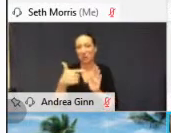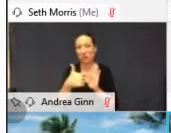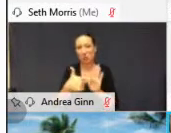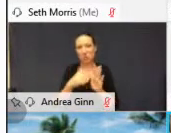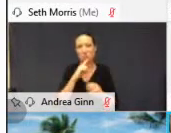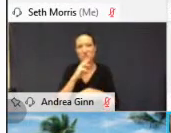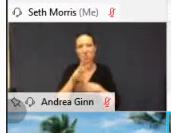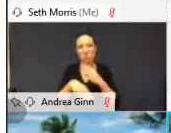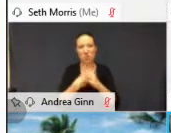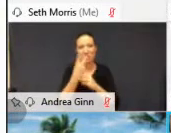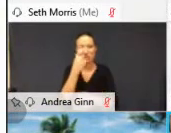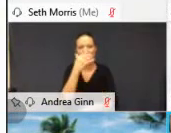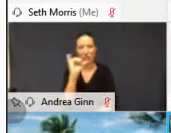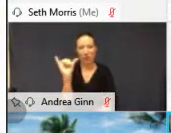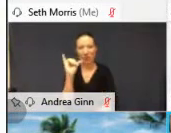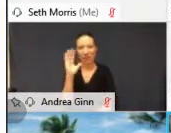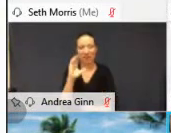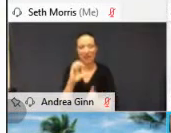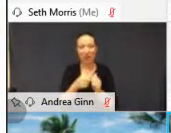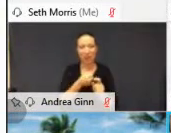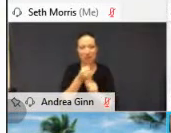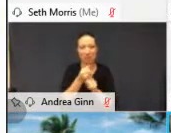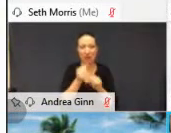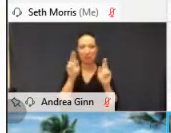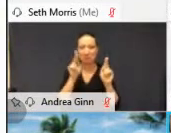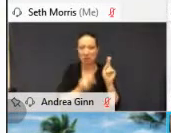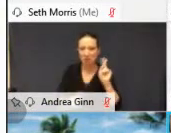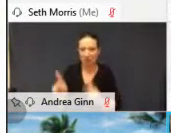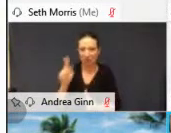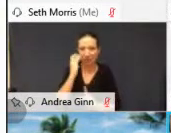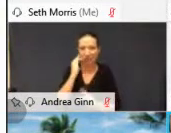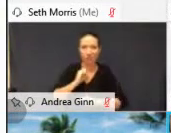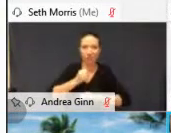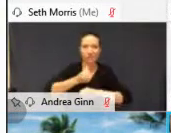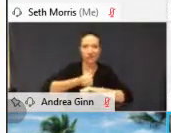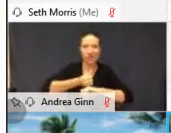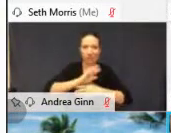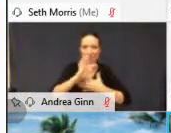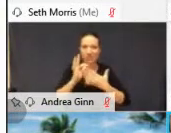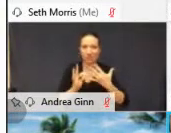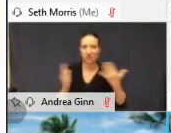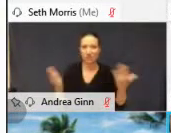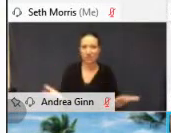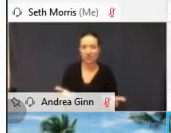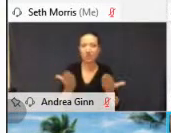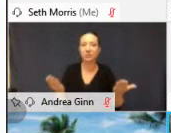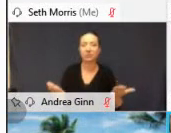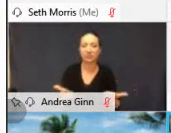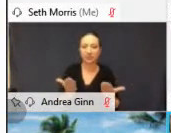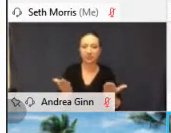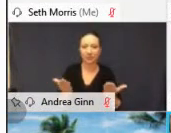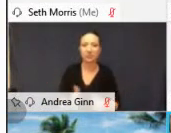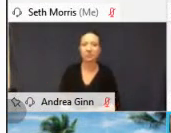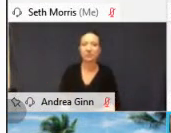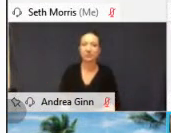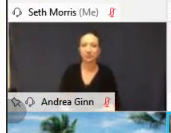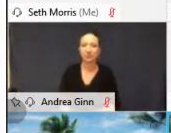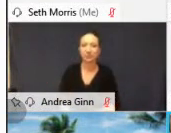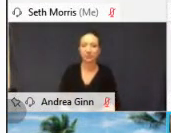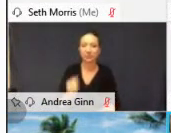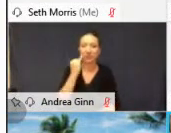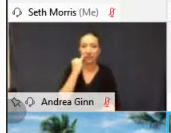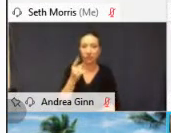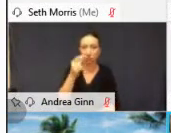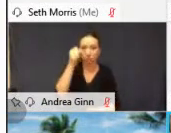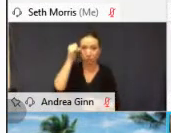look like if we implemented some of these options here in New Mexico. And so, if you